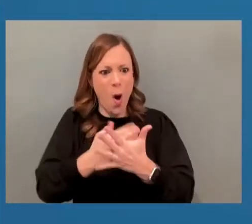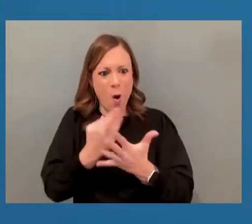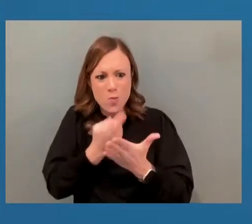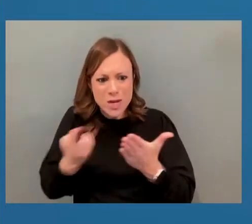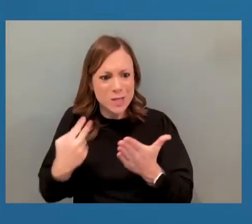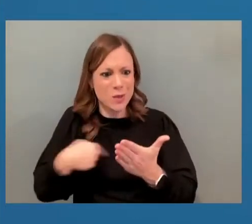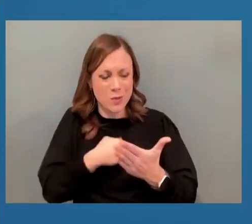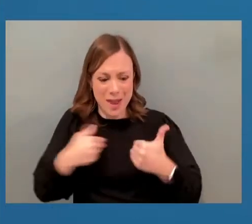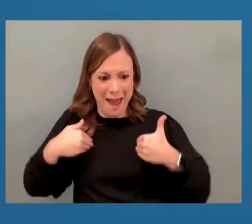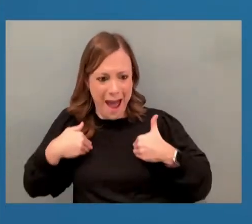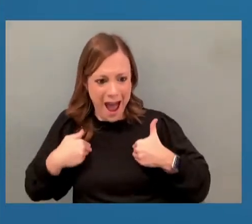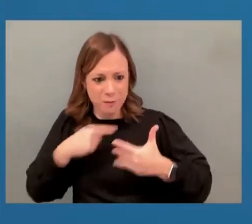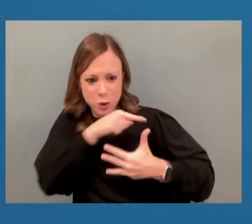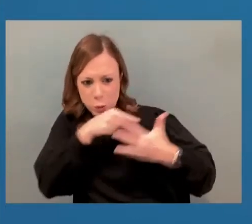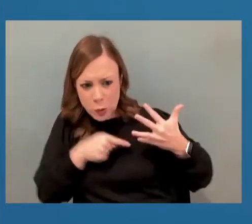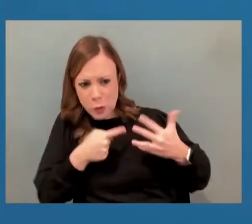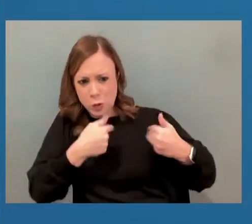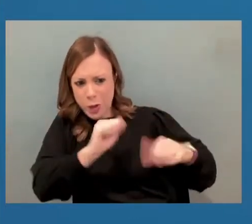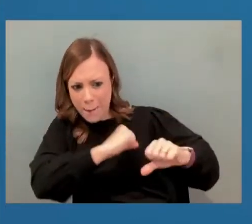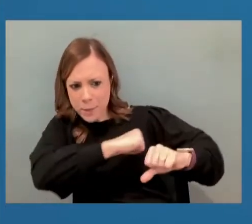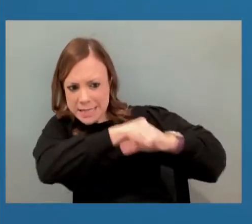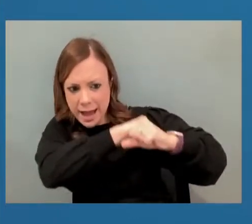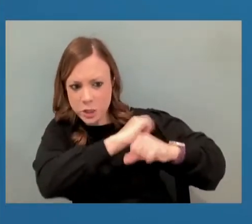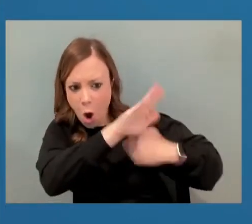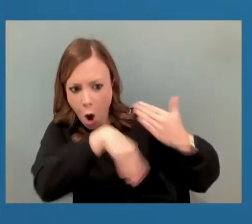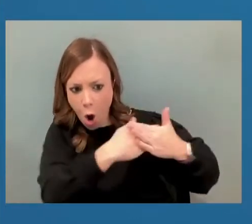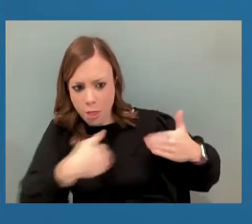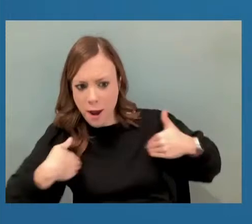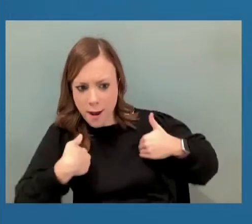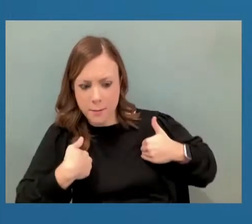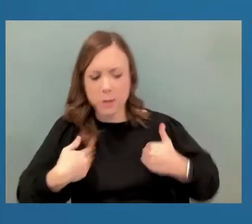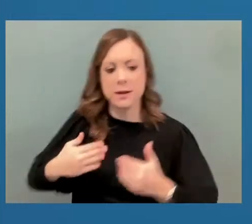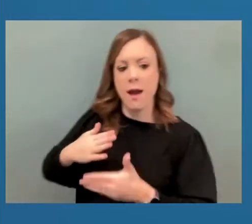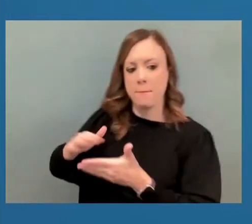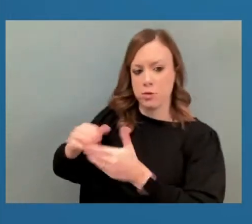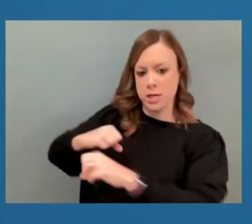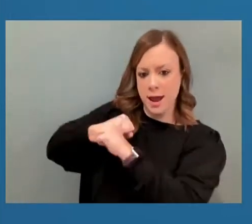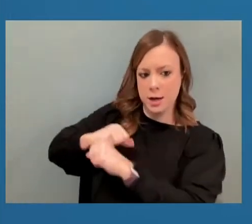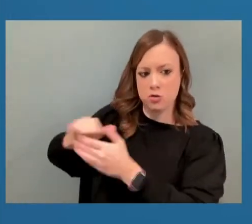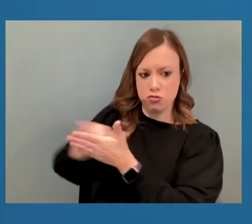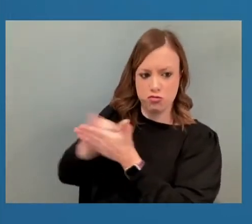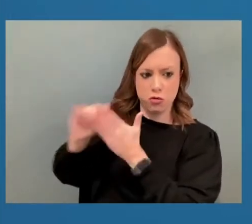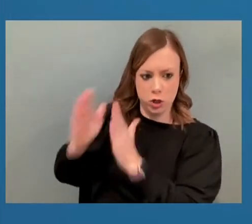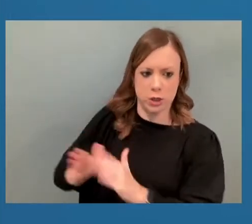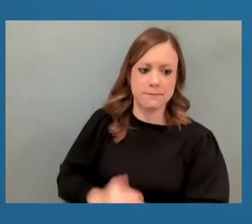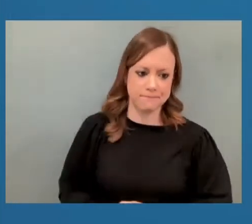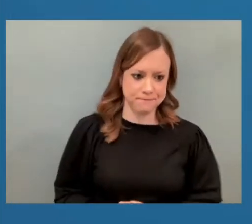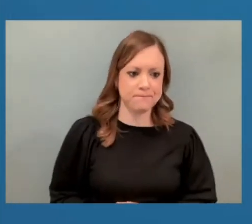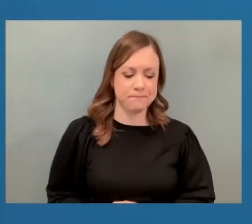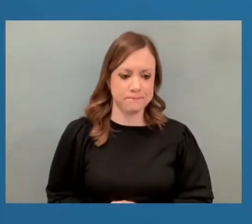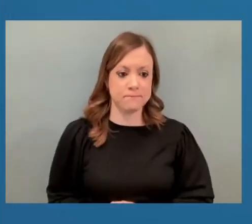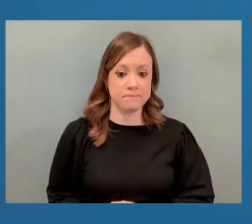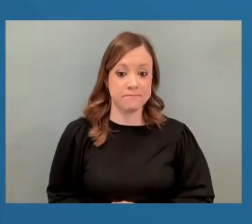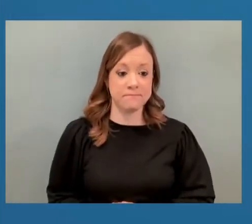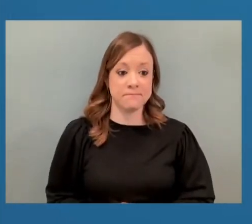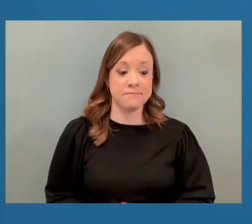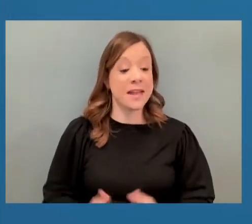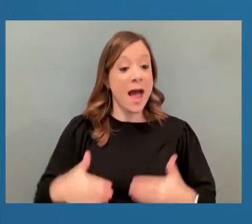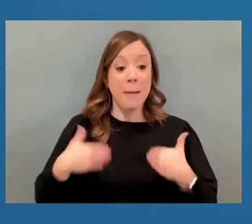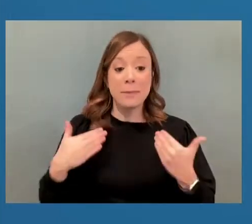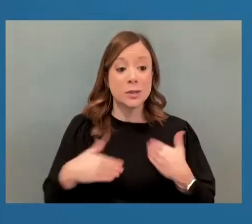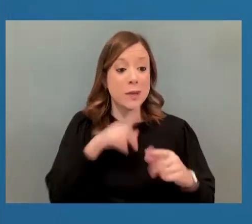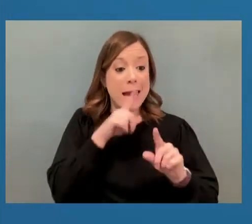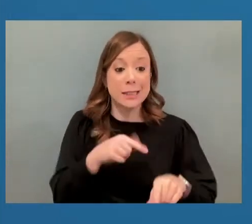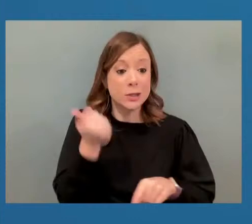to safeguard New York animals and New York people. I'll happy to answer any